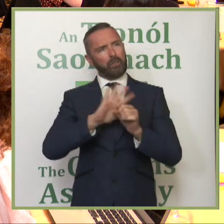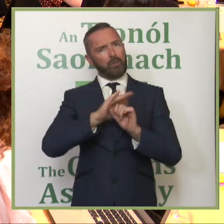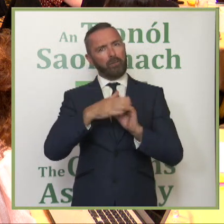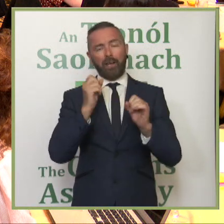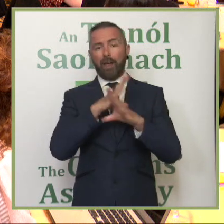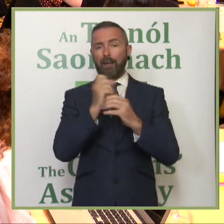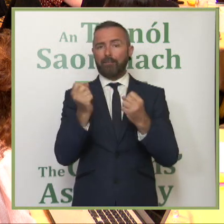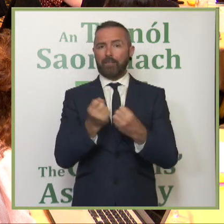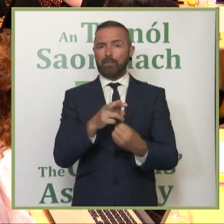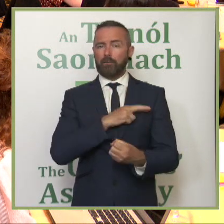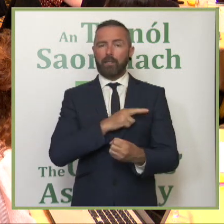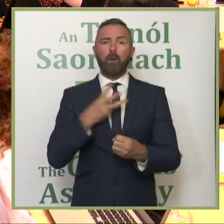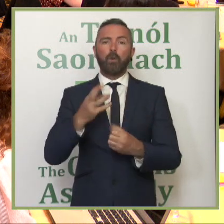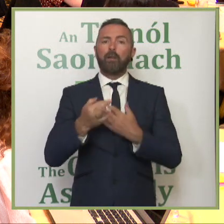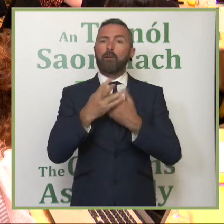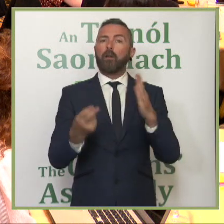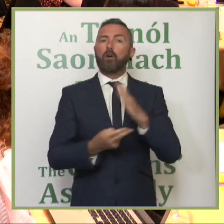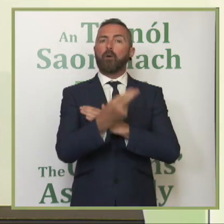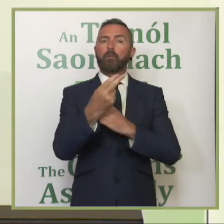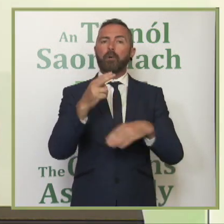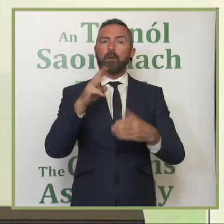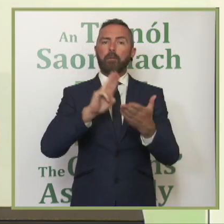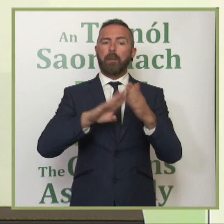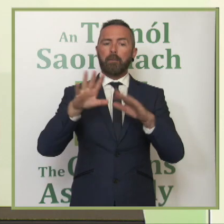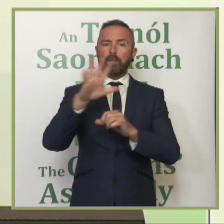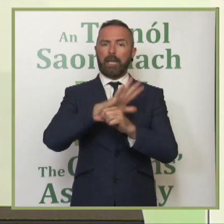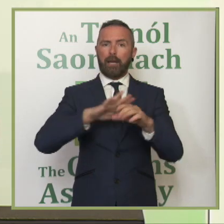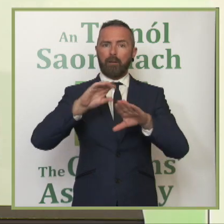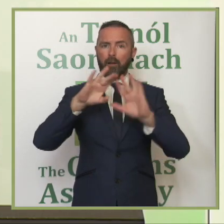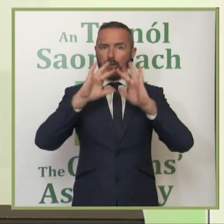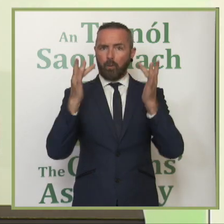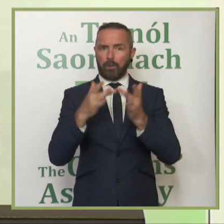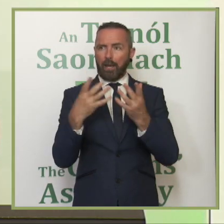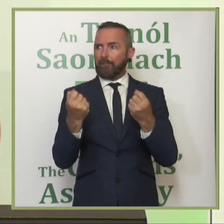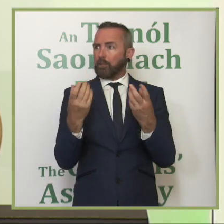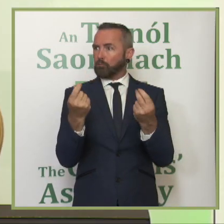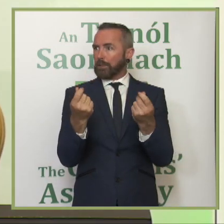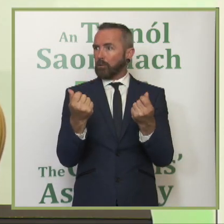Yeah, we will follow up. The members area of the website will have resources which will include, for example,